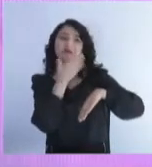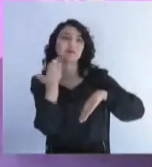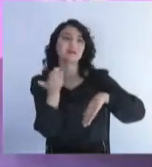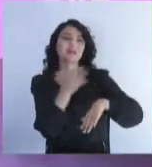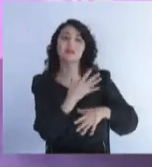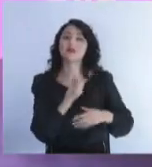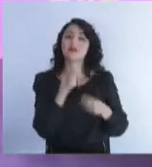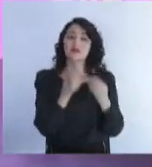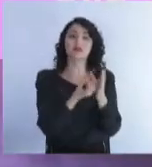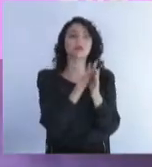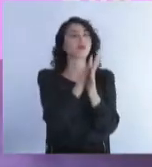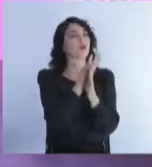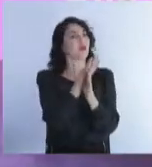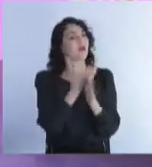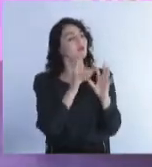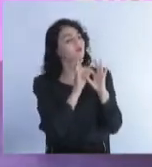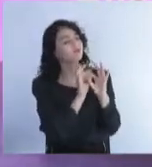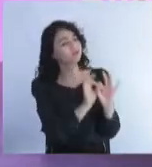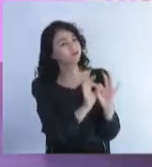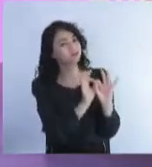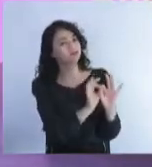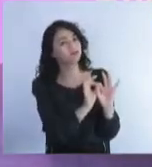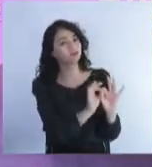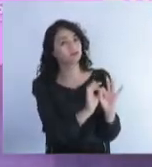So it's very new, but very